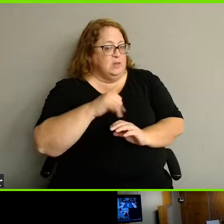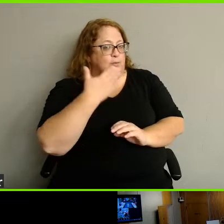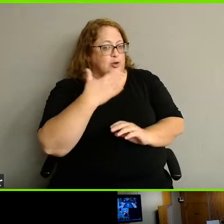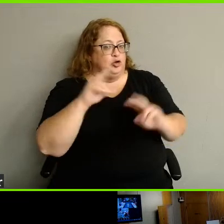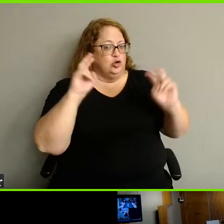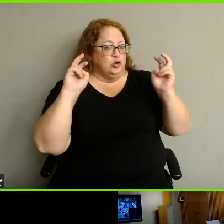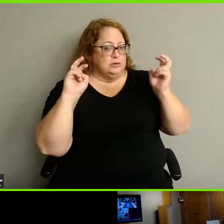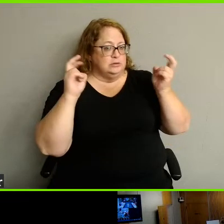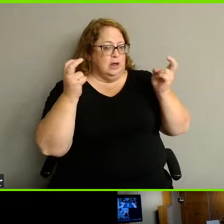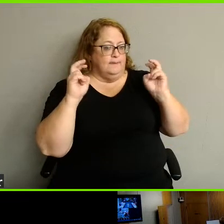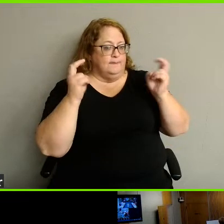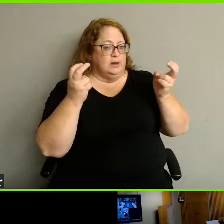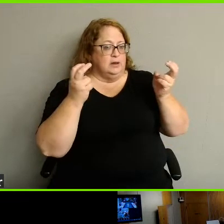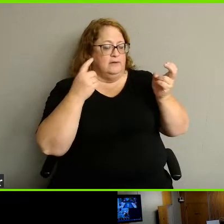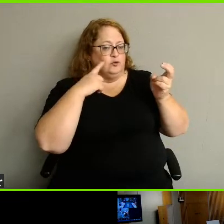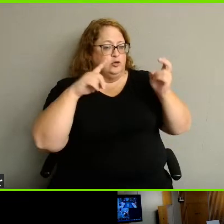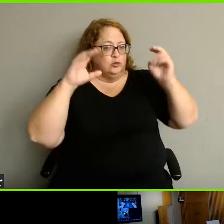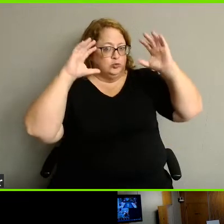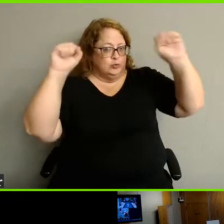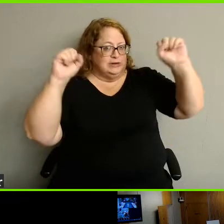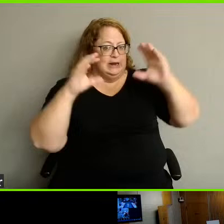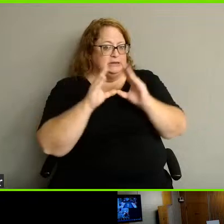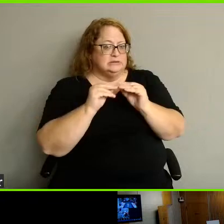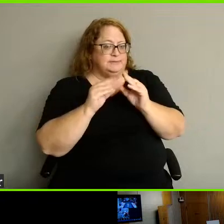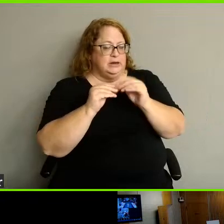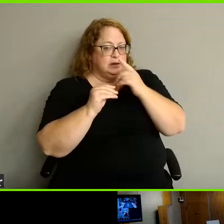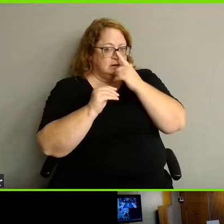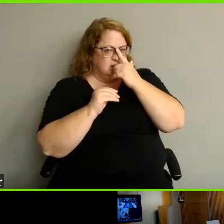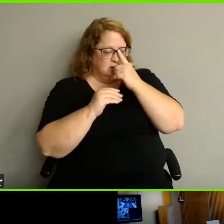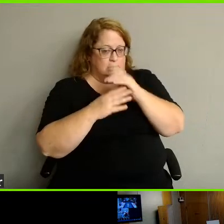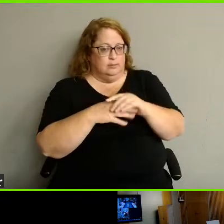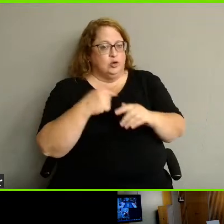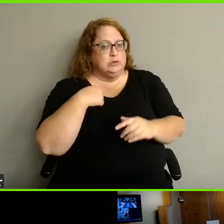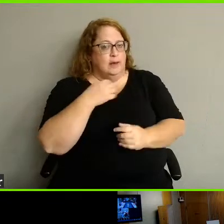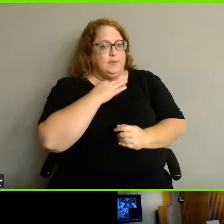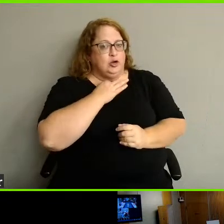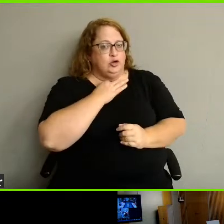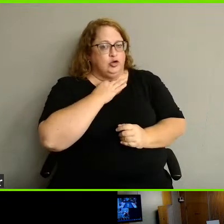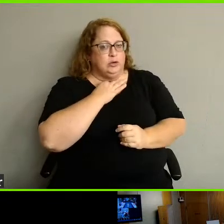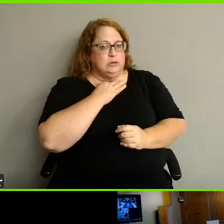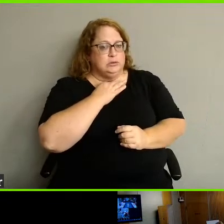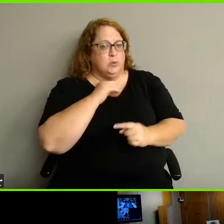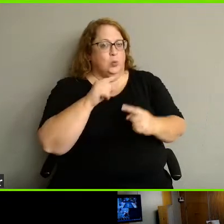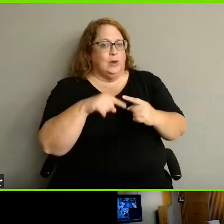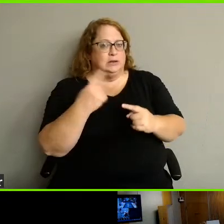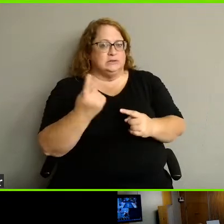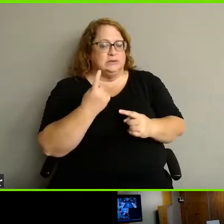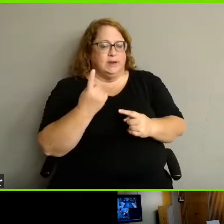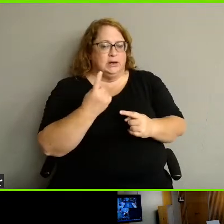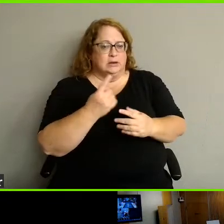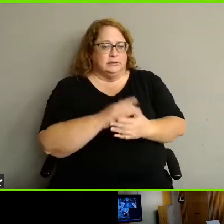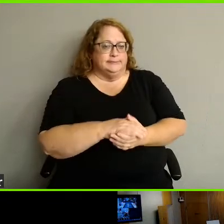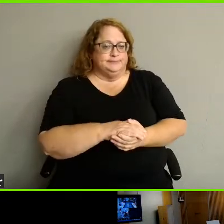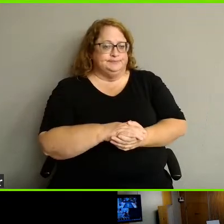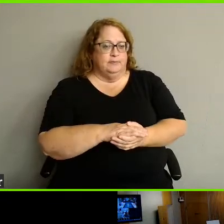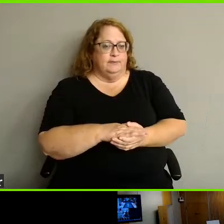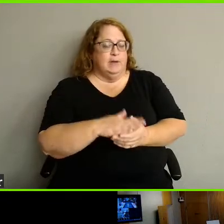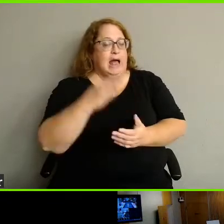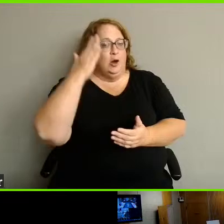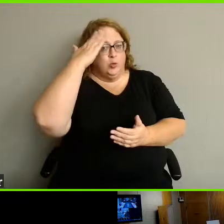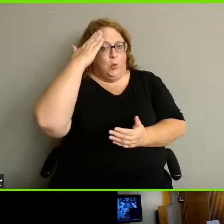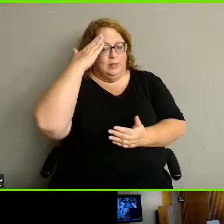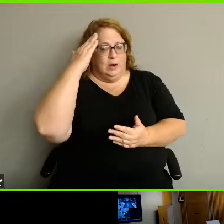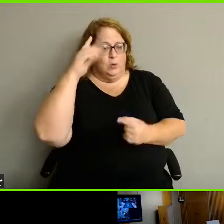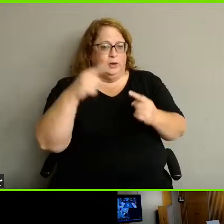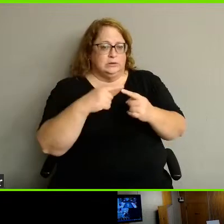topic for the superintendent's meeting, because I'd be curious, when somebody comes, I just know that when